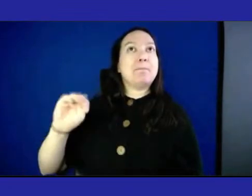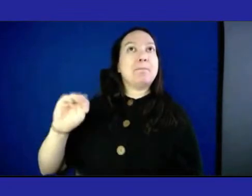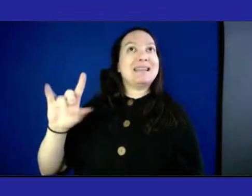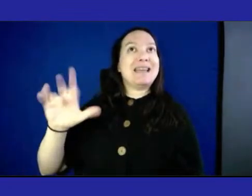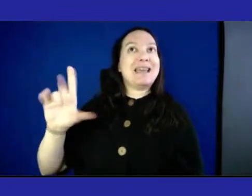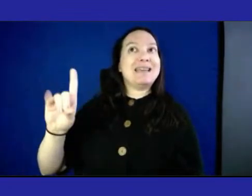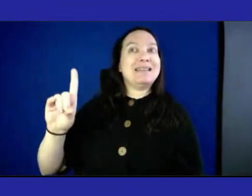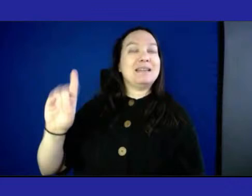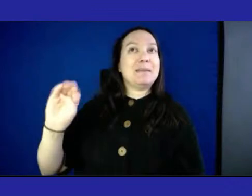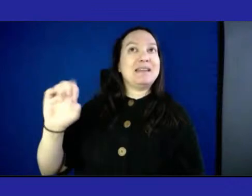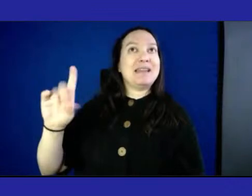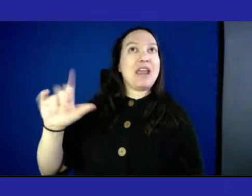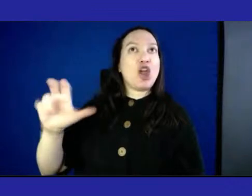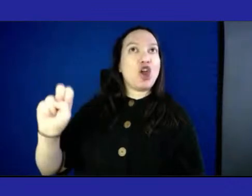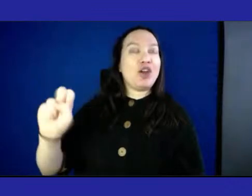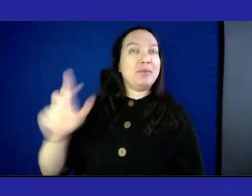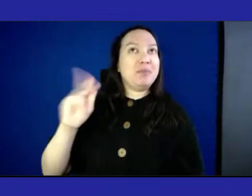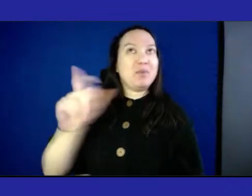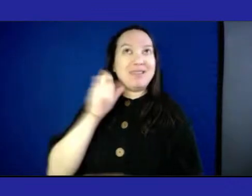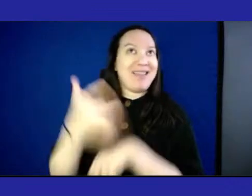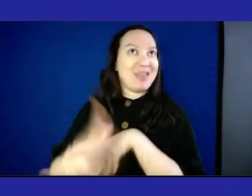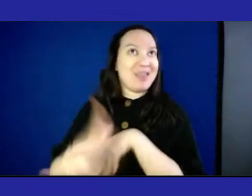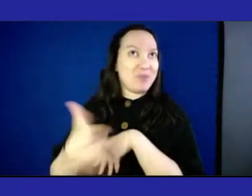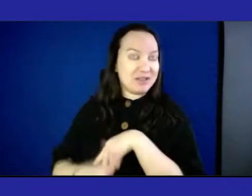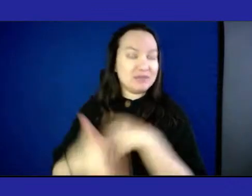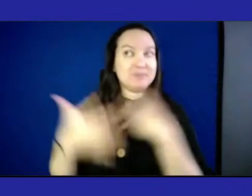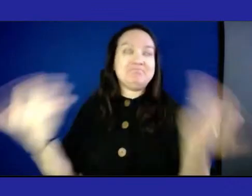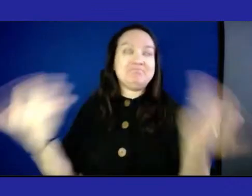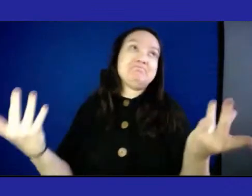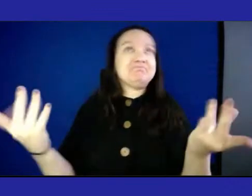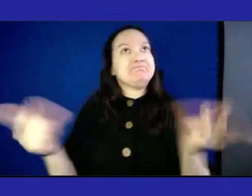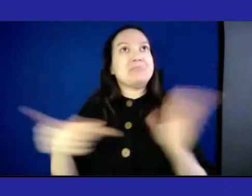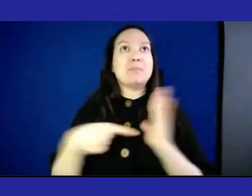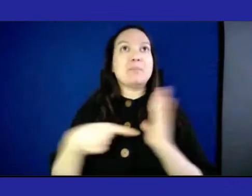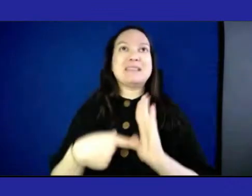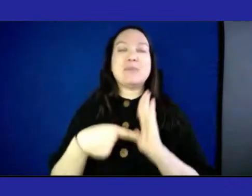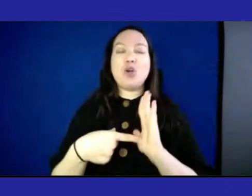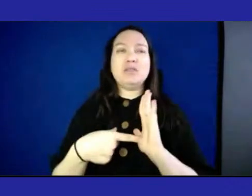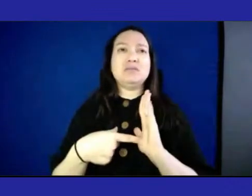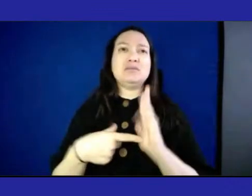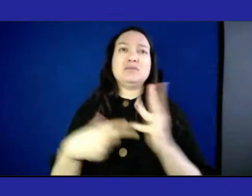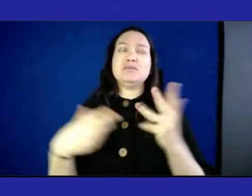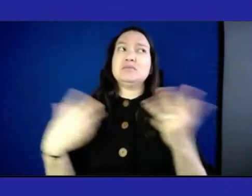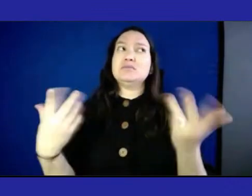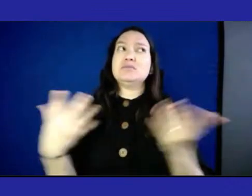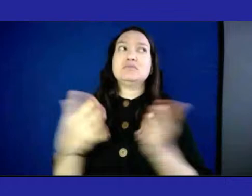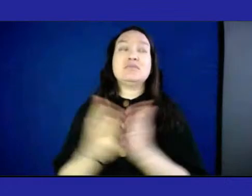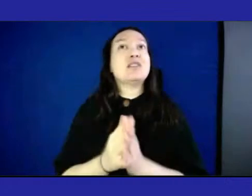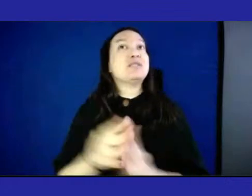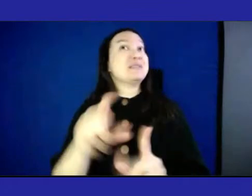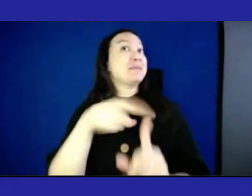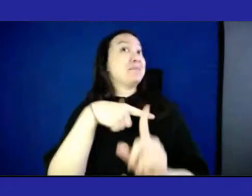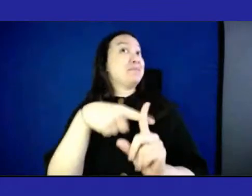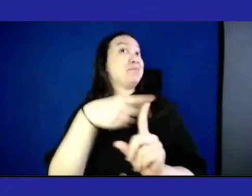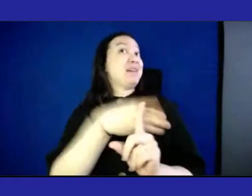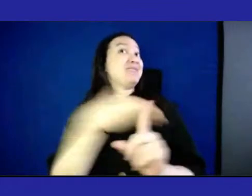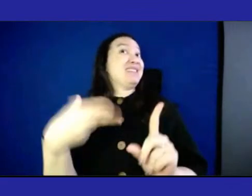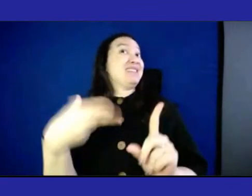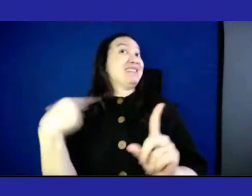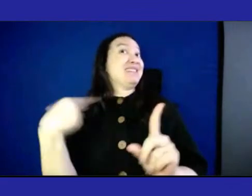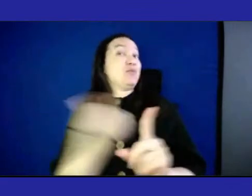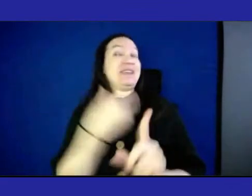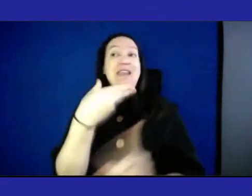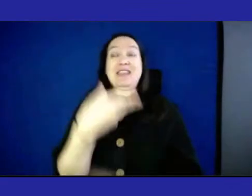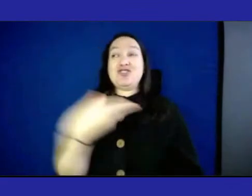eligible. And that this is just an example of an incredibly good thing that health and hospitals in New